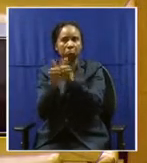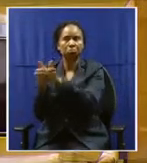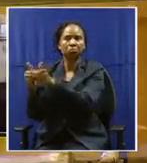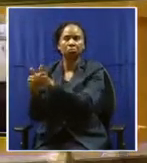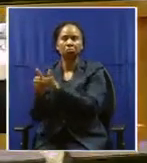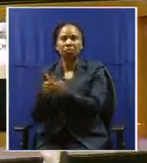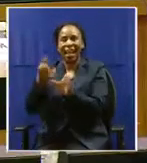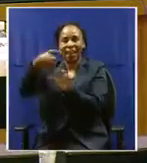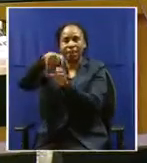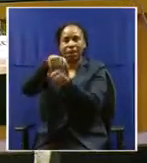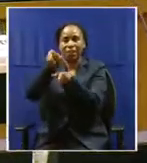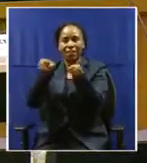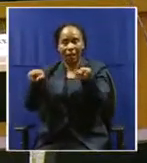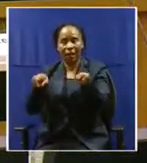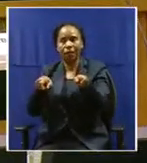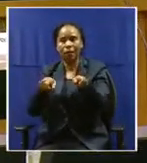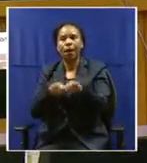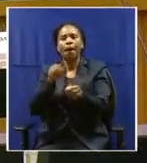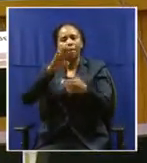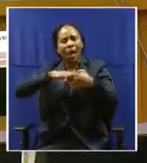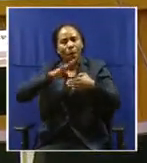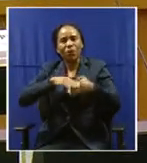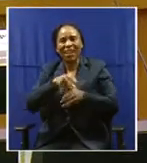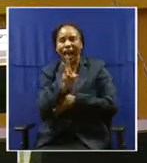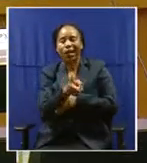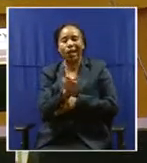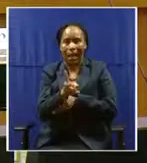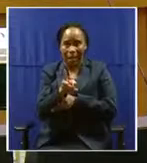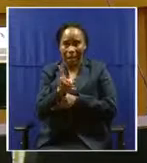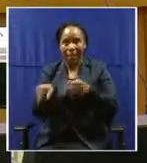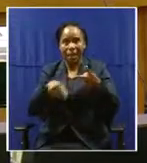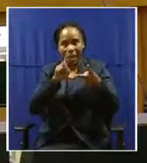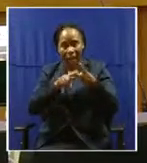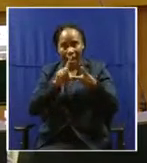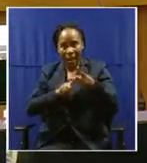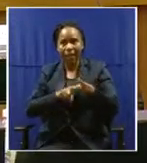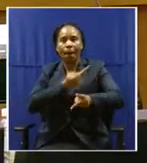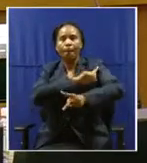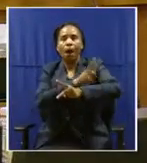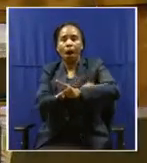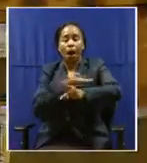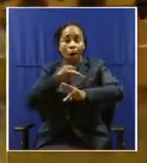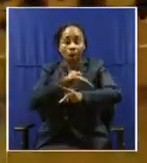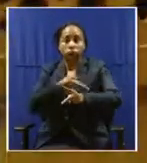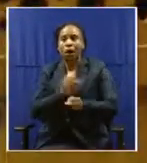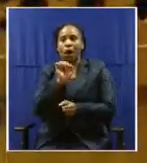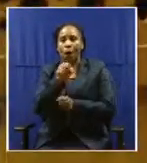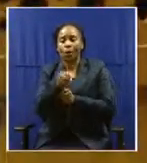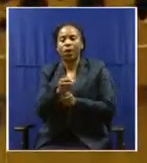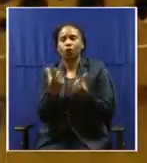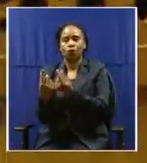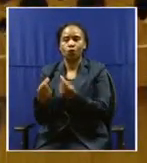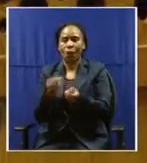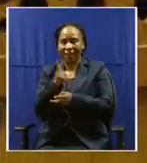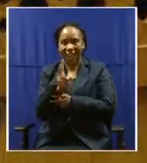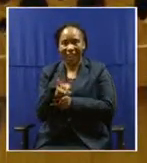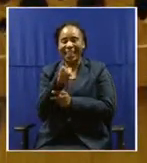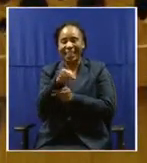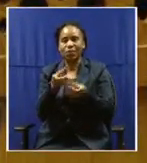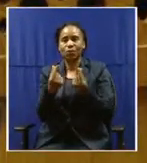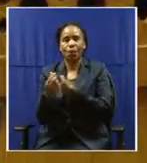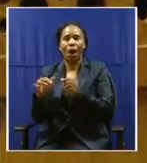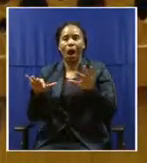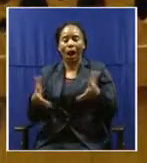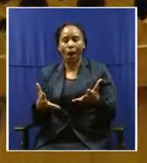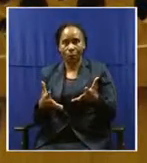to repurpose and to repower part of its coal fleet. This will be done in a way that